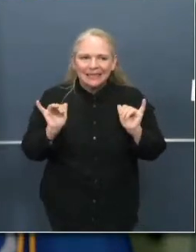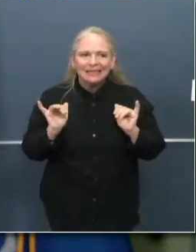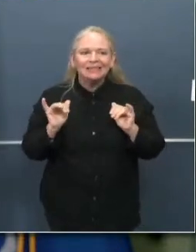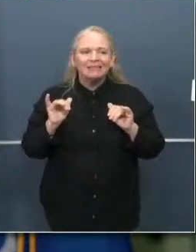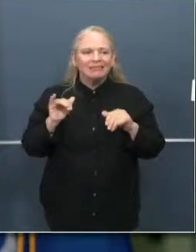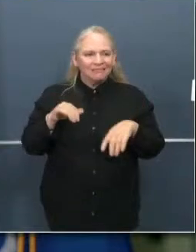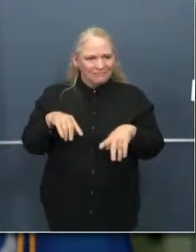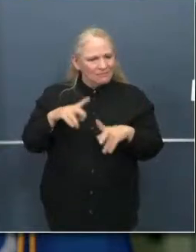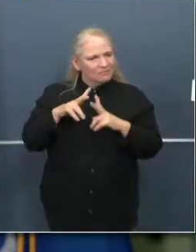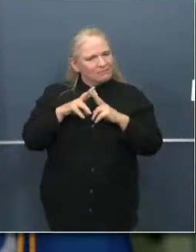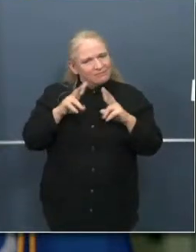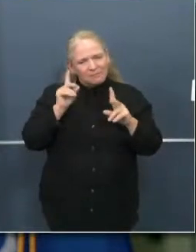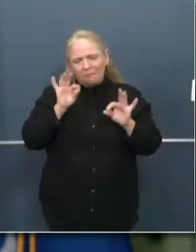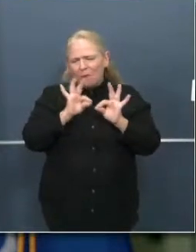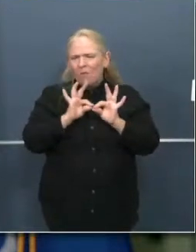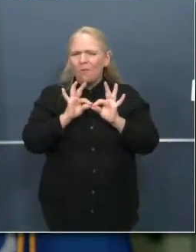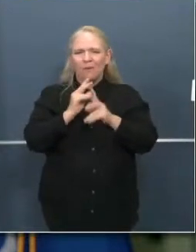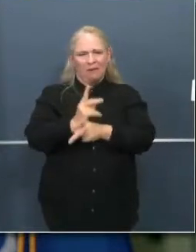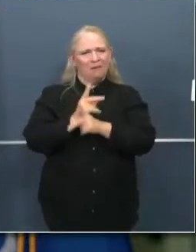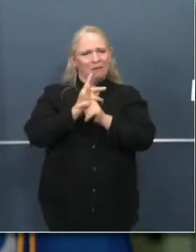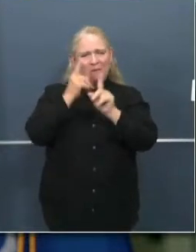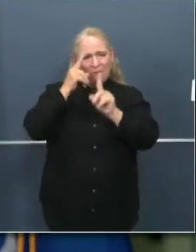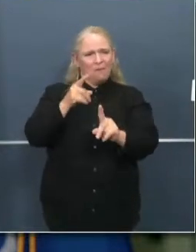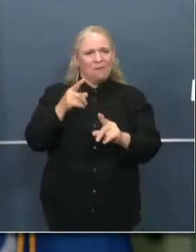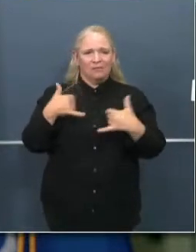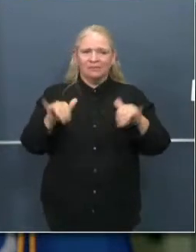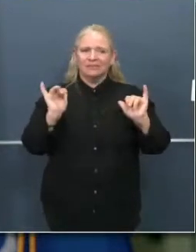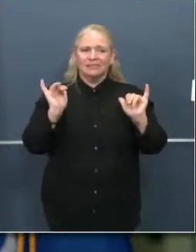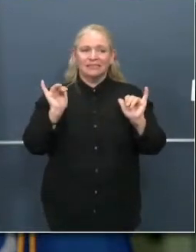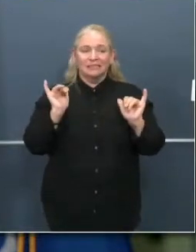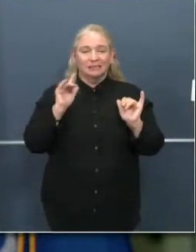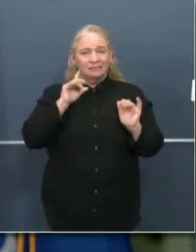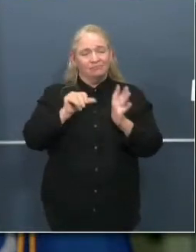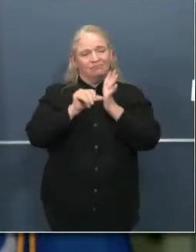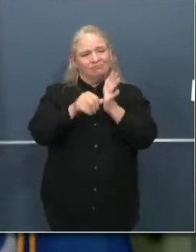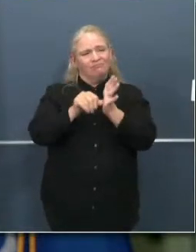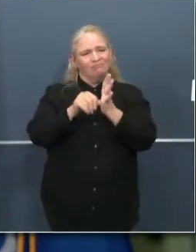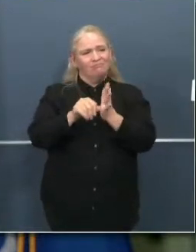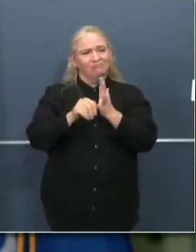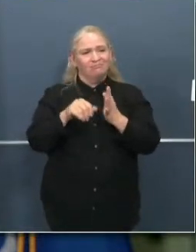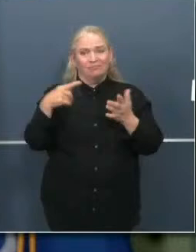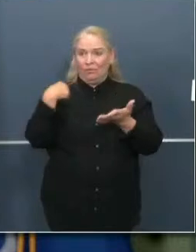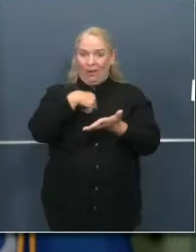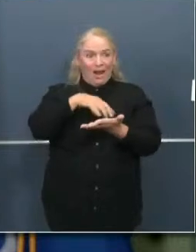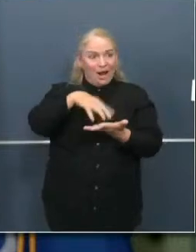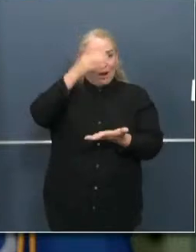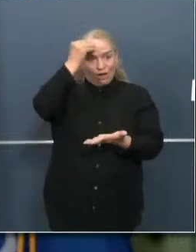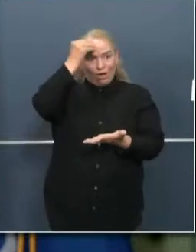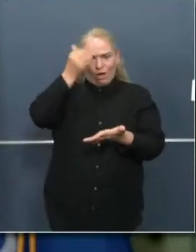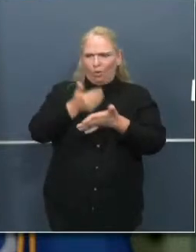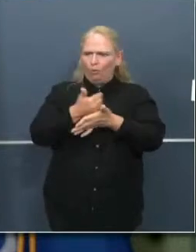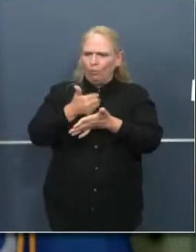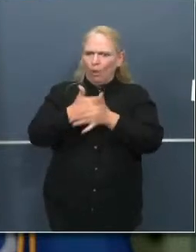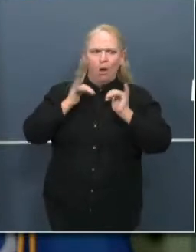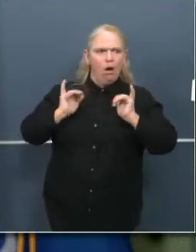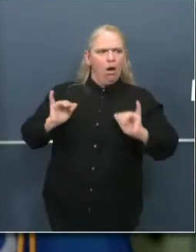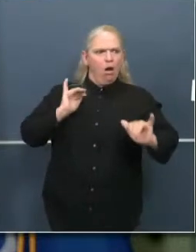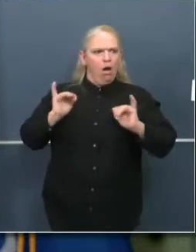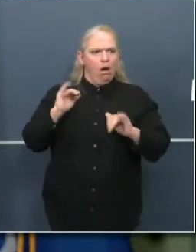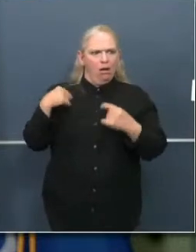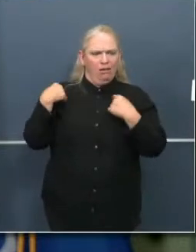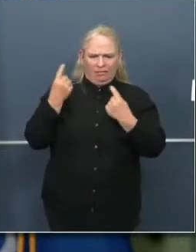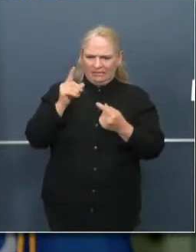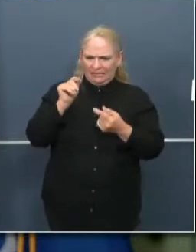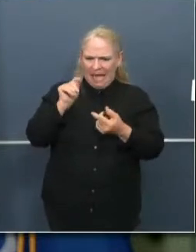new data that's come in that goes direct to your question is the cohort of individuals now that are being